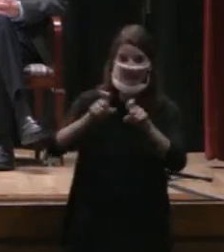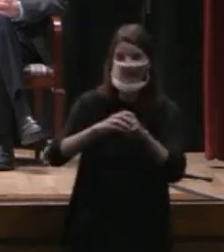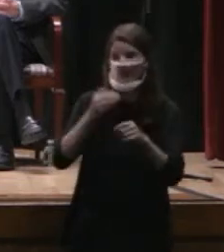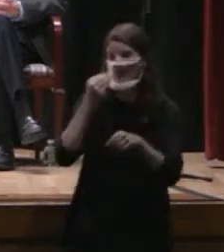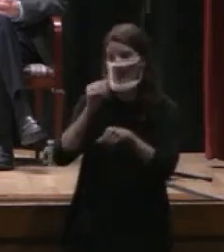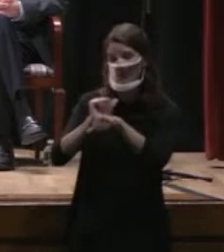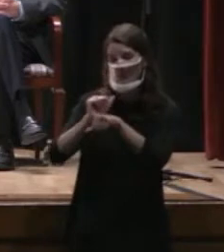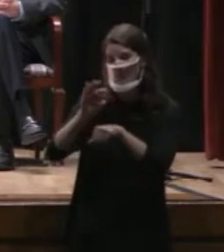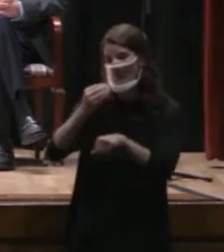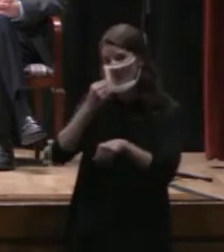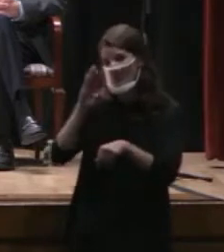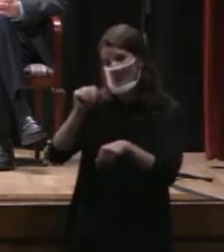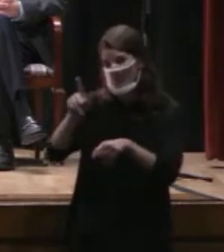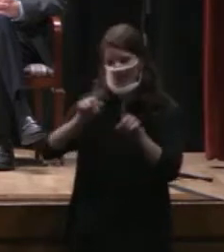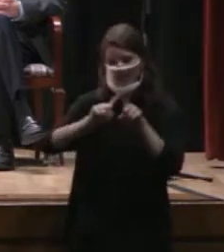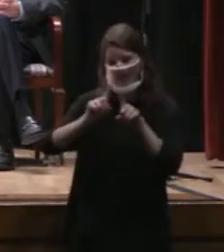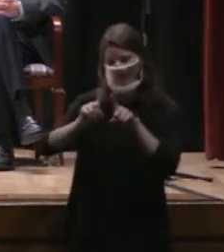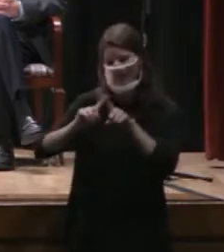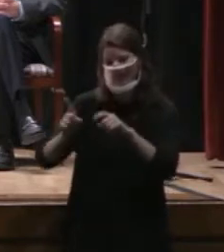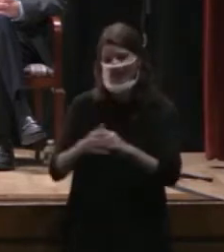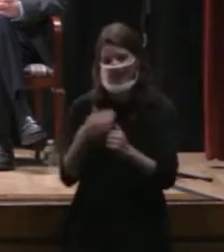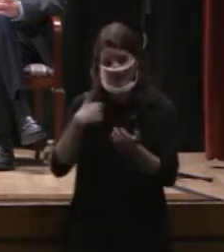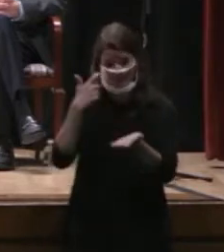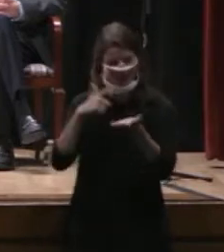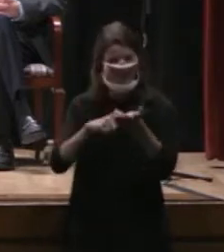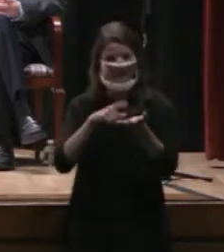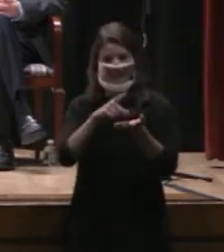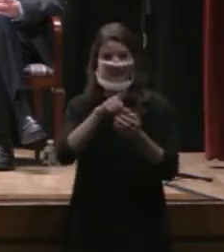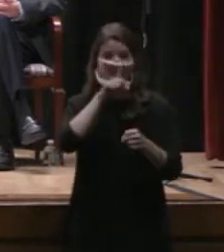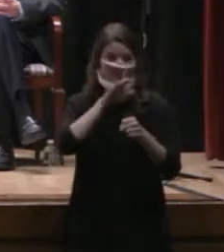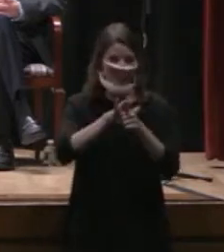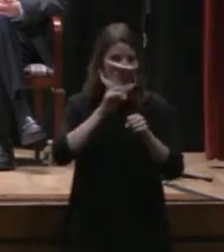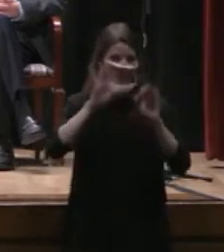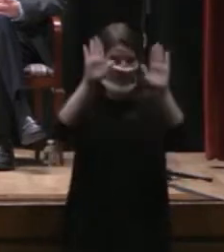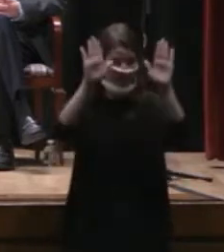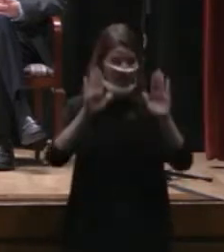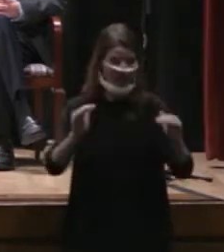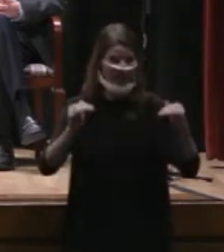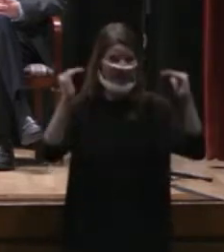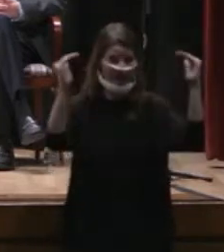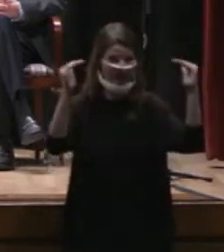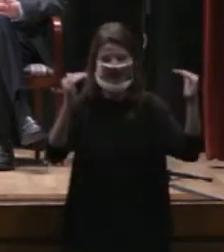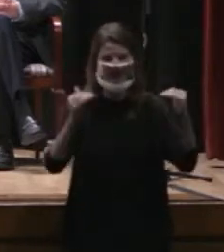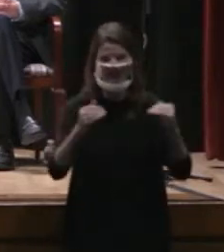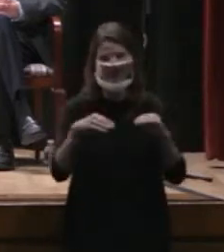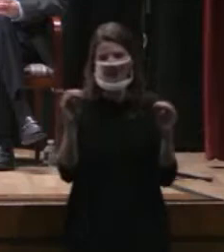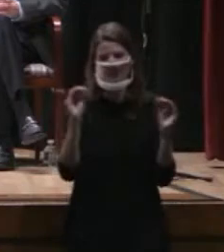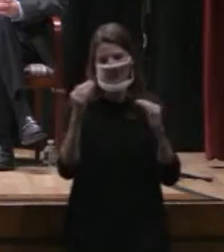more. They reminded me that the commitment to excellence has no bounds.